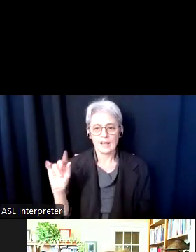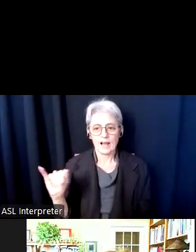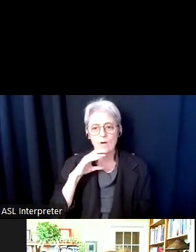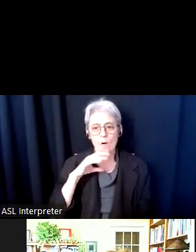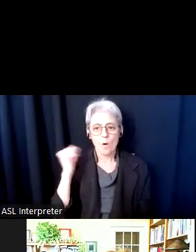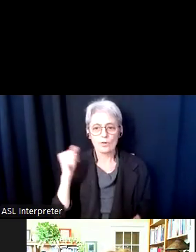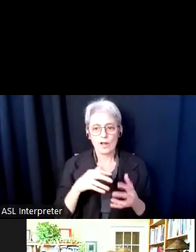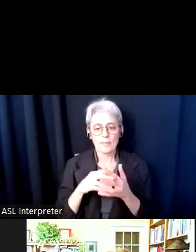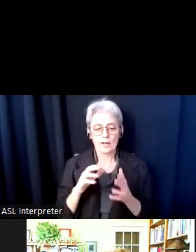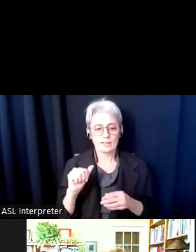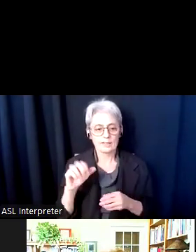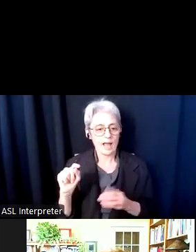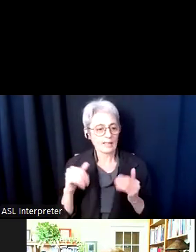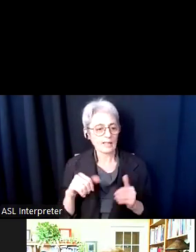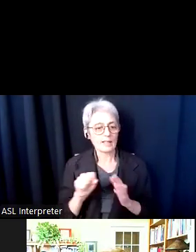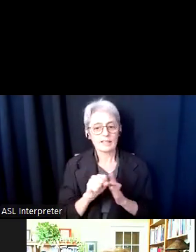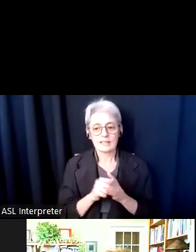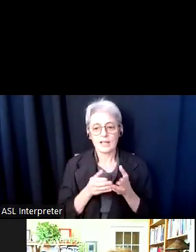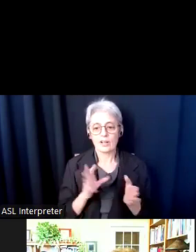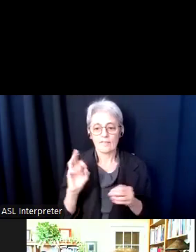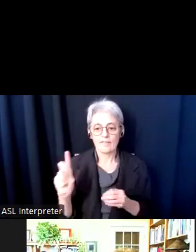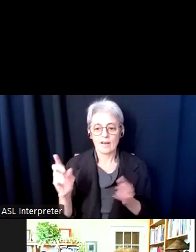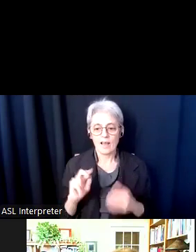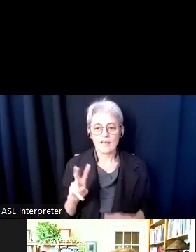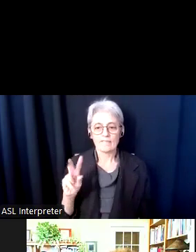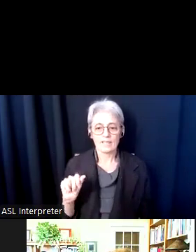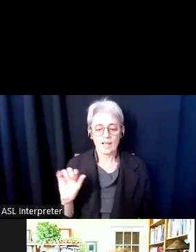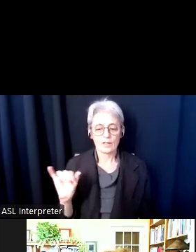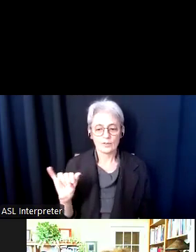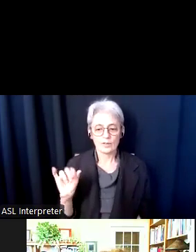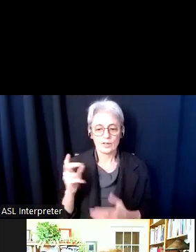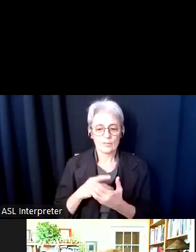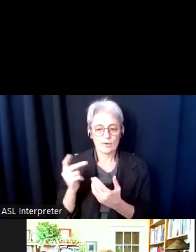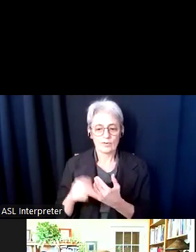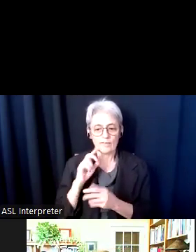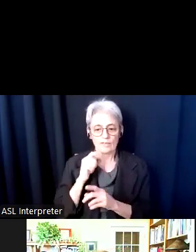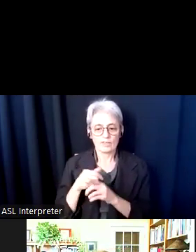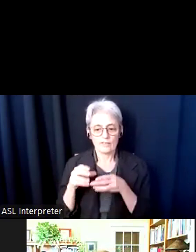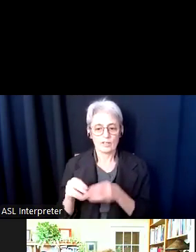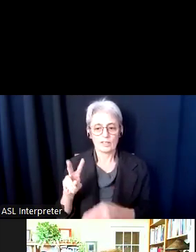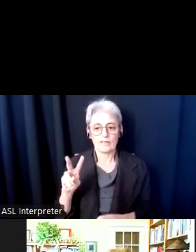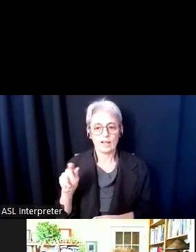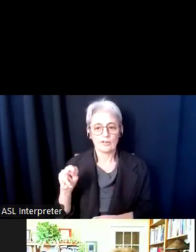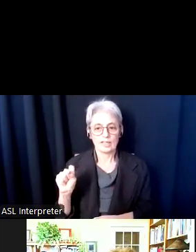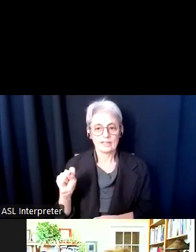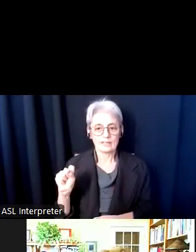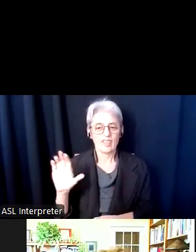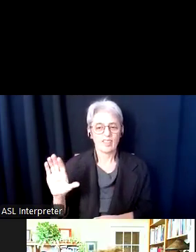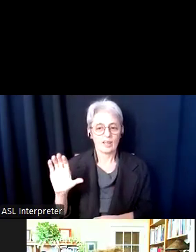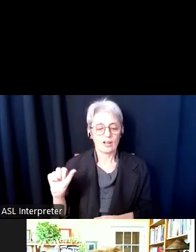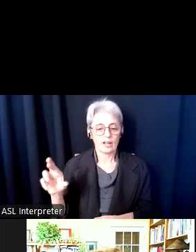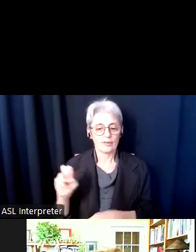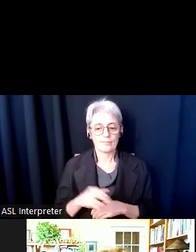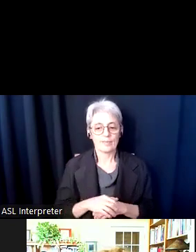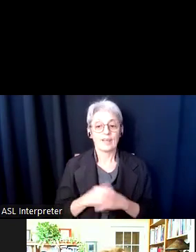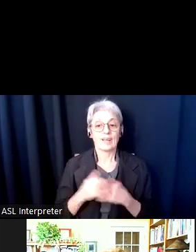State General Fund, and then there's even a Veterans Administration program for self-directed veterans care. And now I will pass it